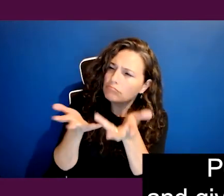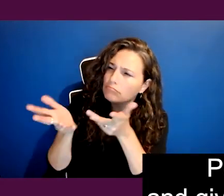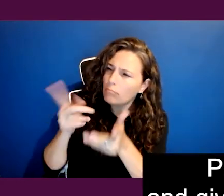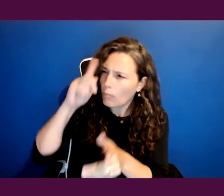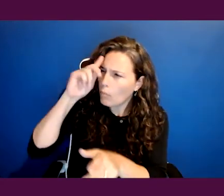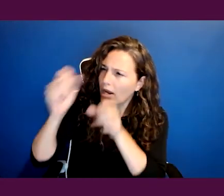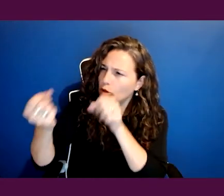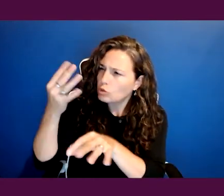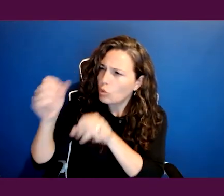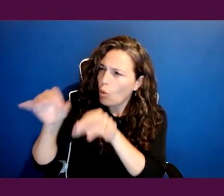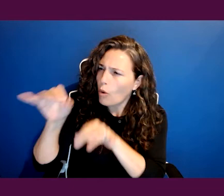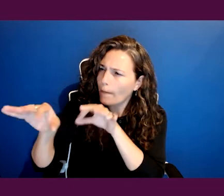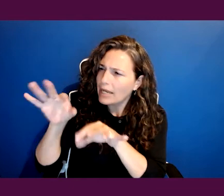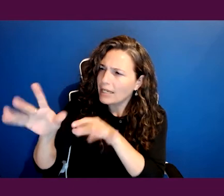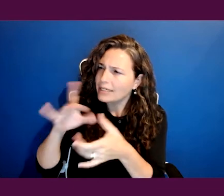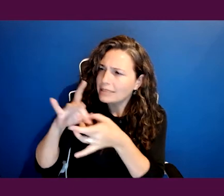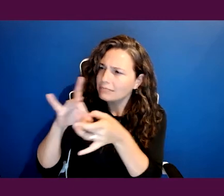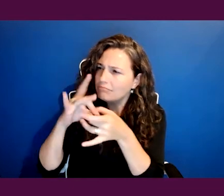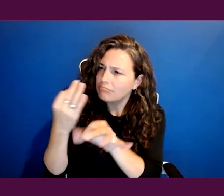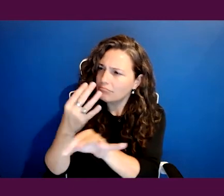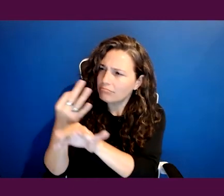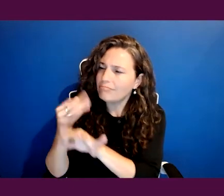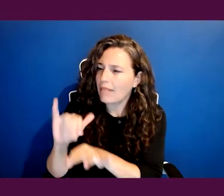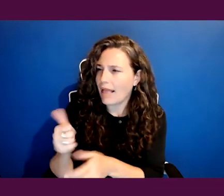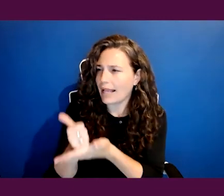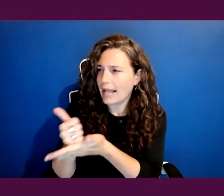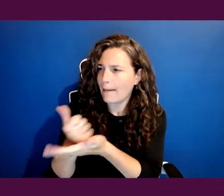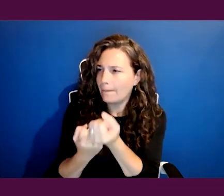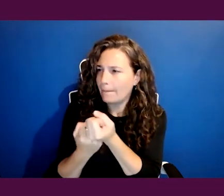and brainstorming with you.